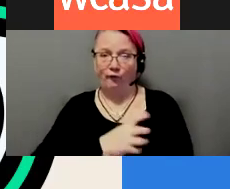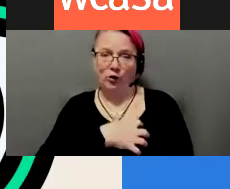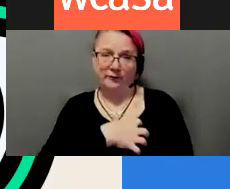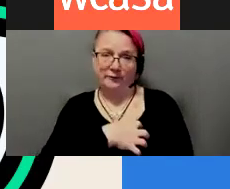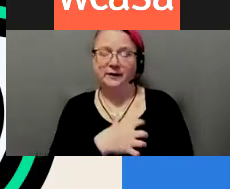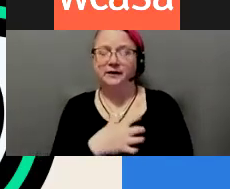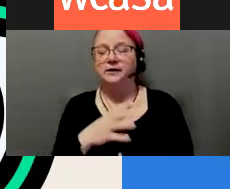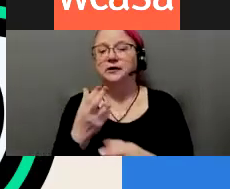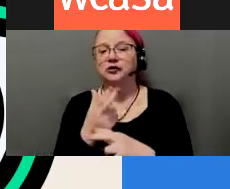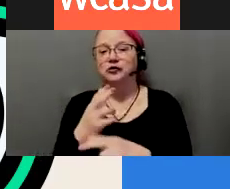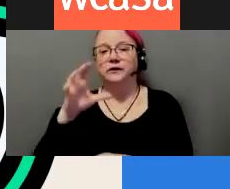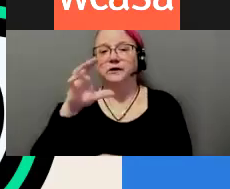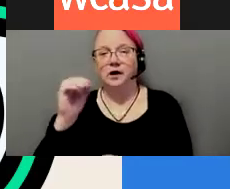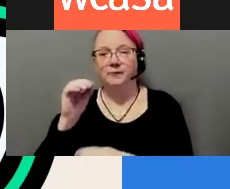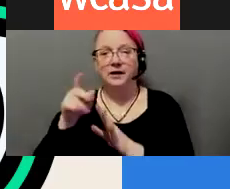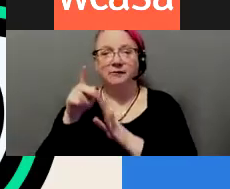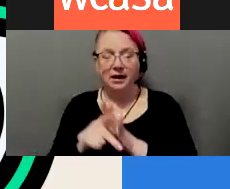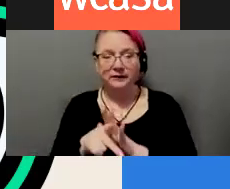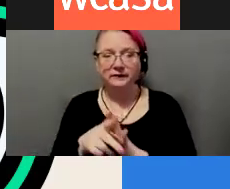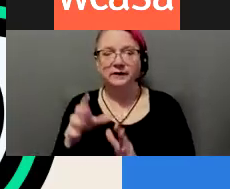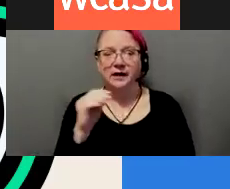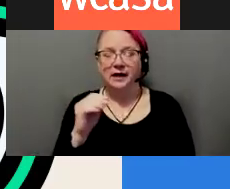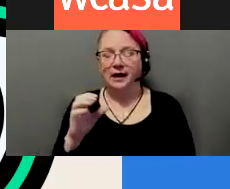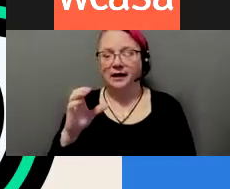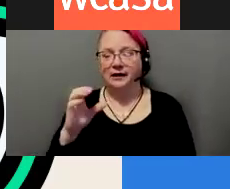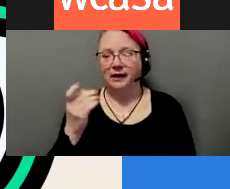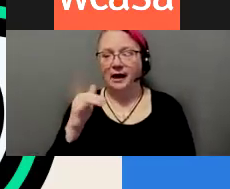company policy, and using copyright law.